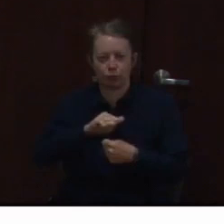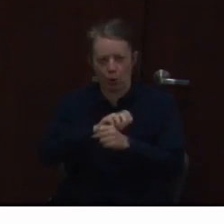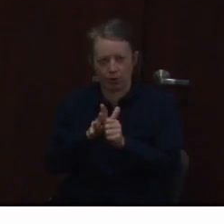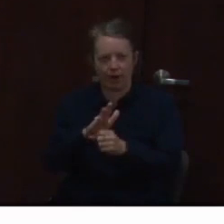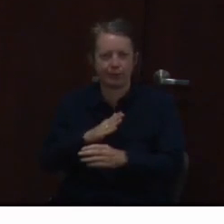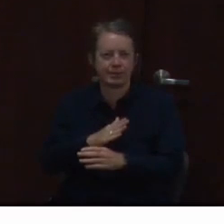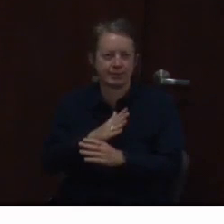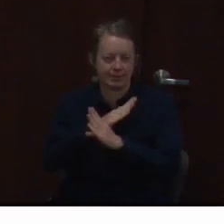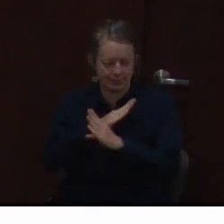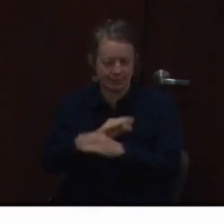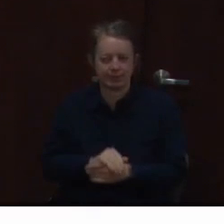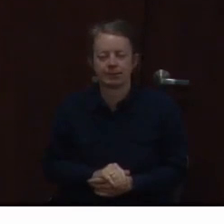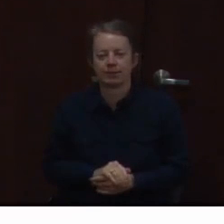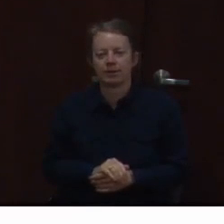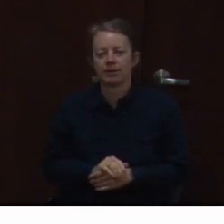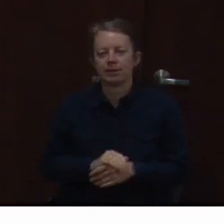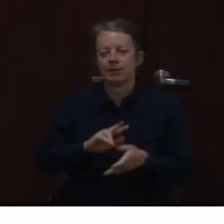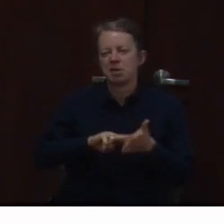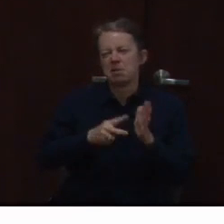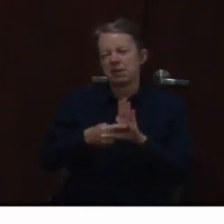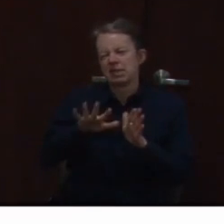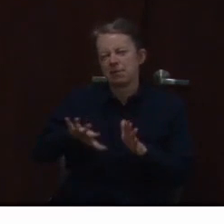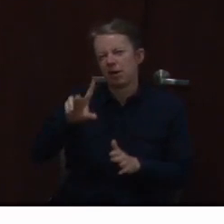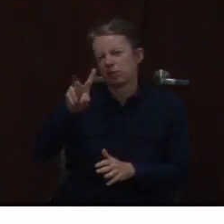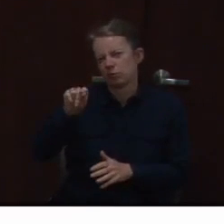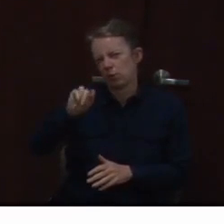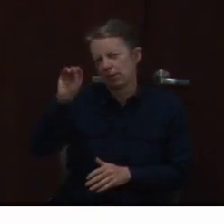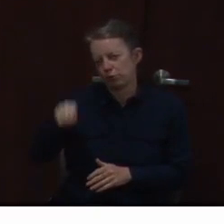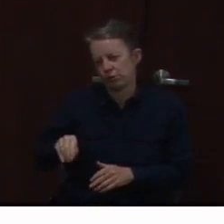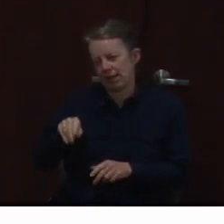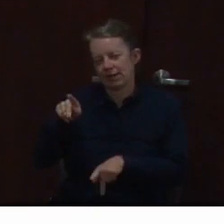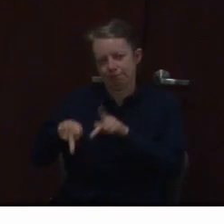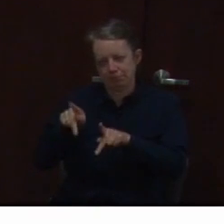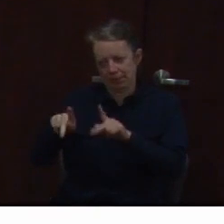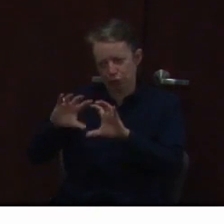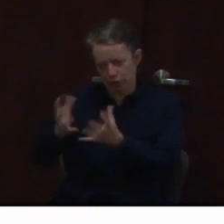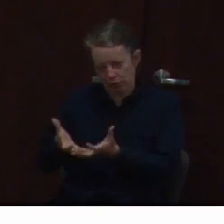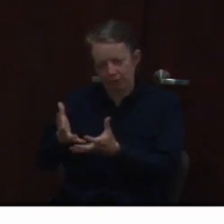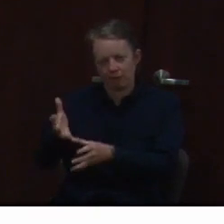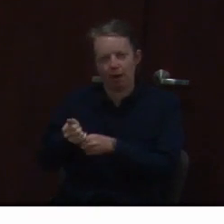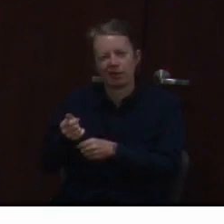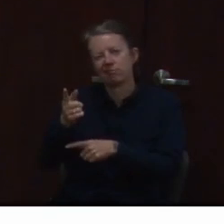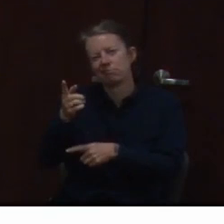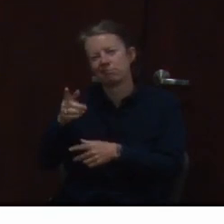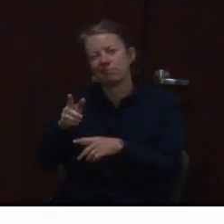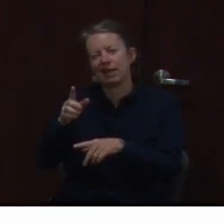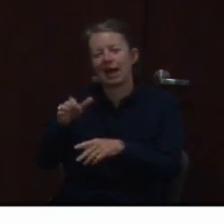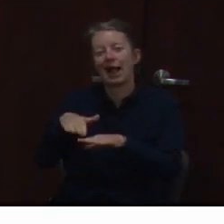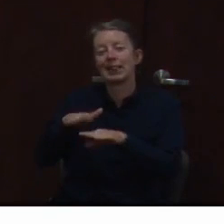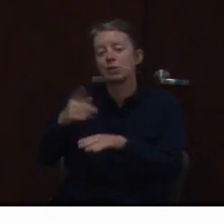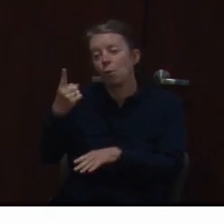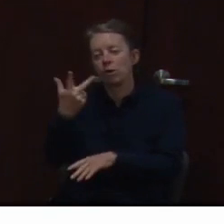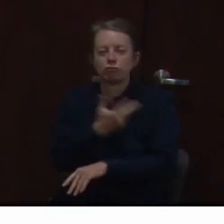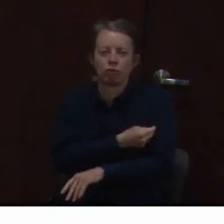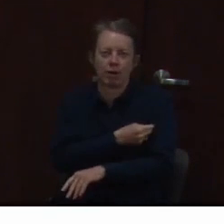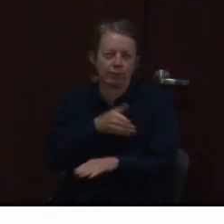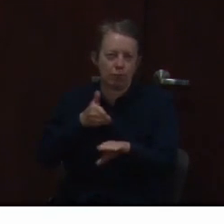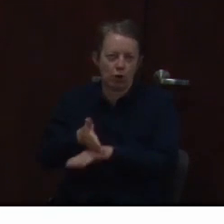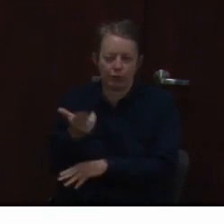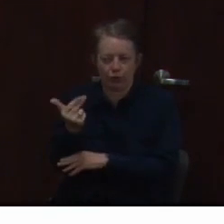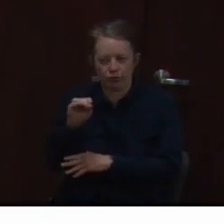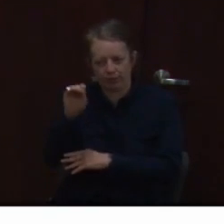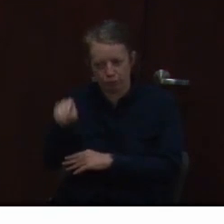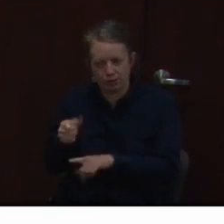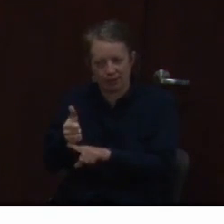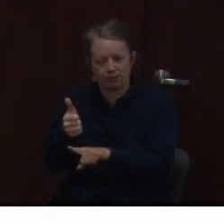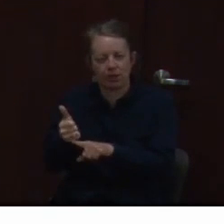and this translates to almost 20% of the population receiving at least partial vaccination and over 13% having now been